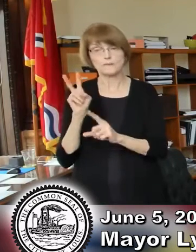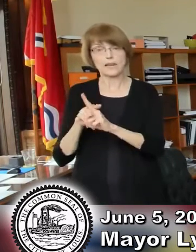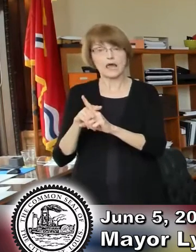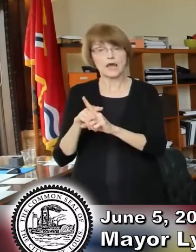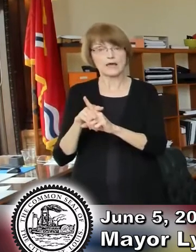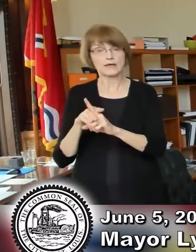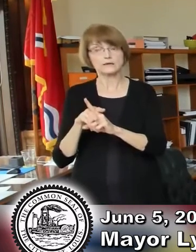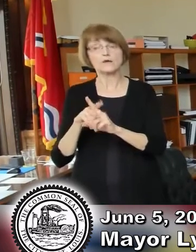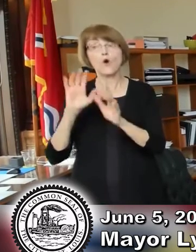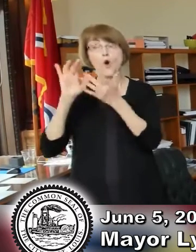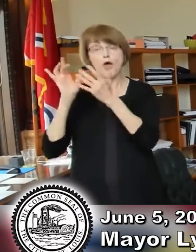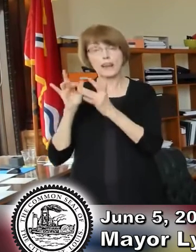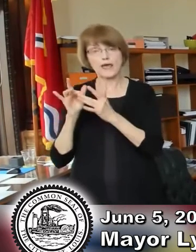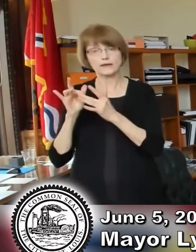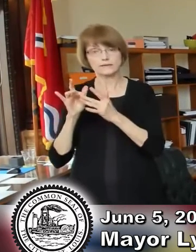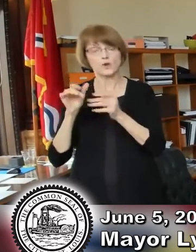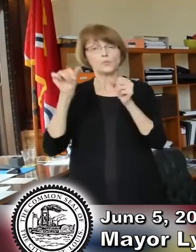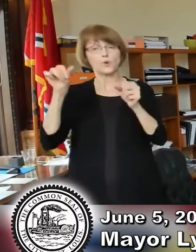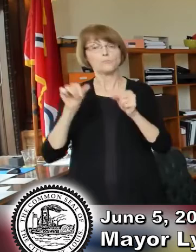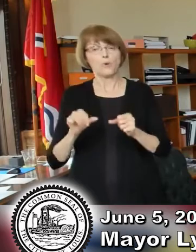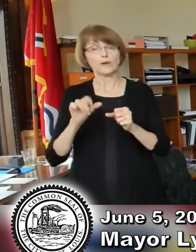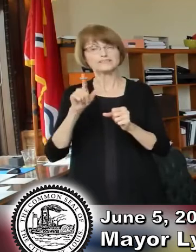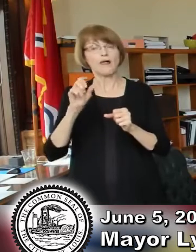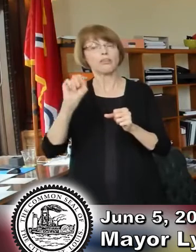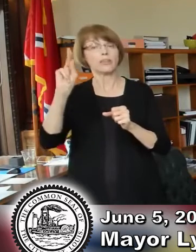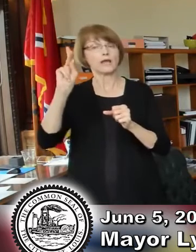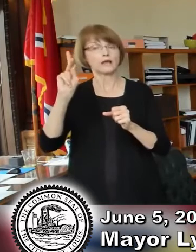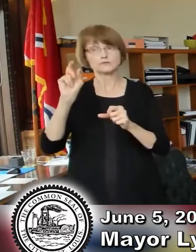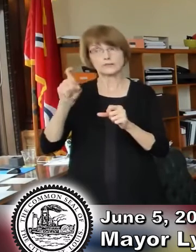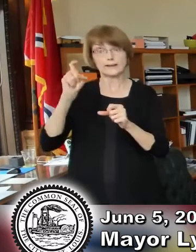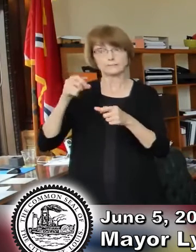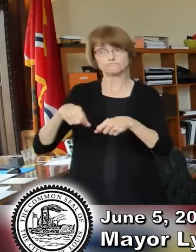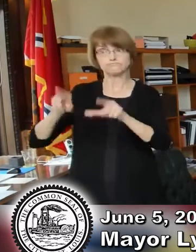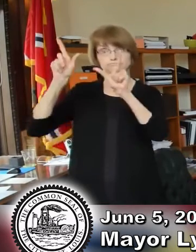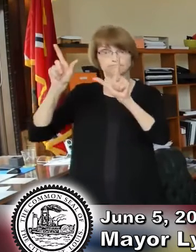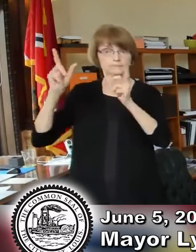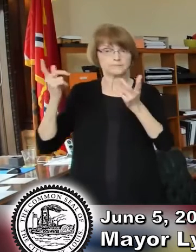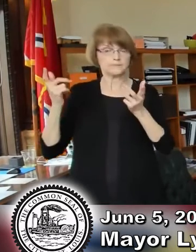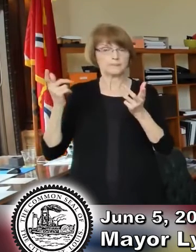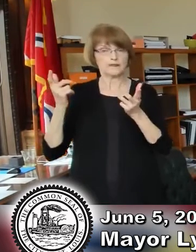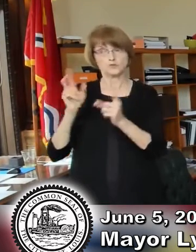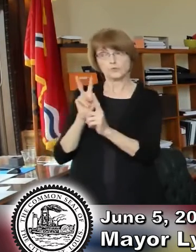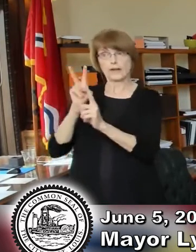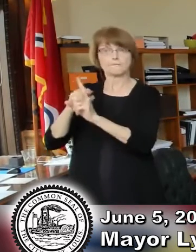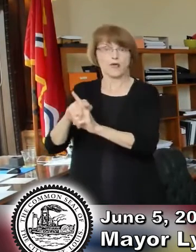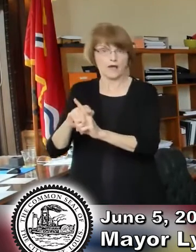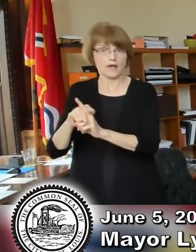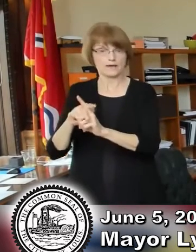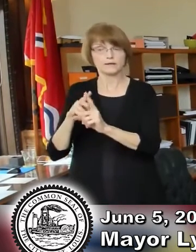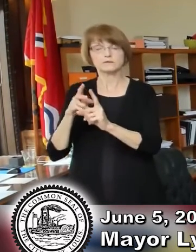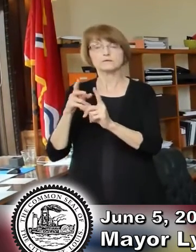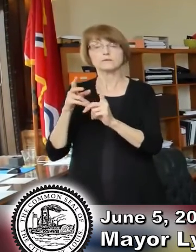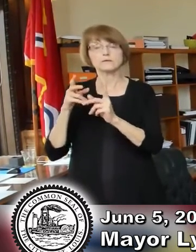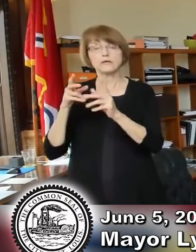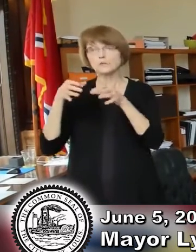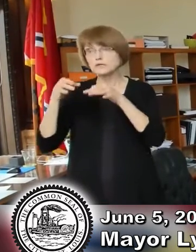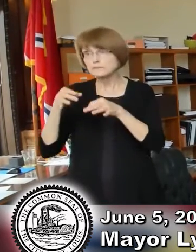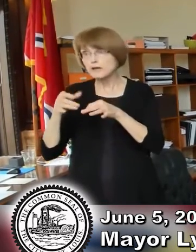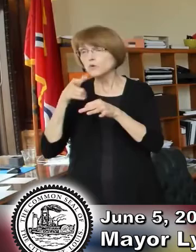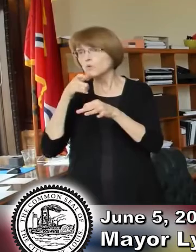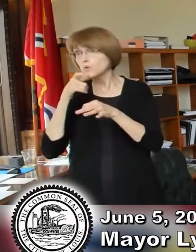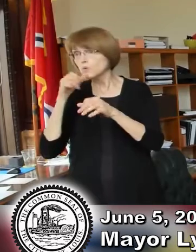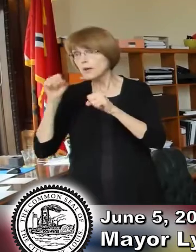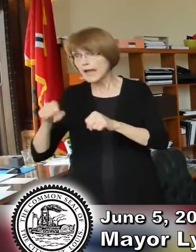post a link to that. We'll post it on our Facebook page. And apply. It'll give you the parameters of who can apply.